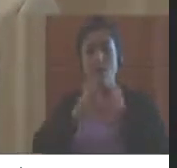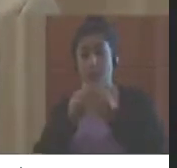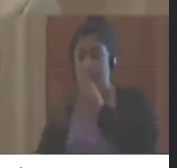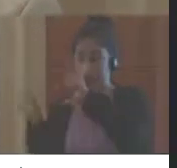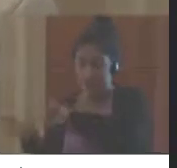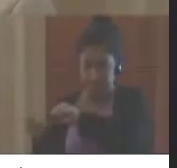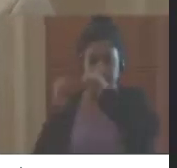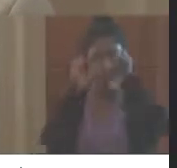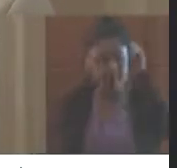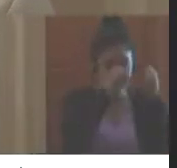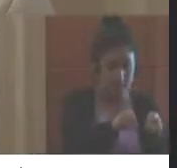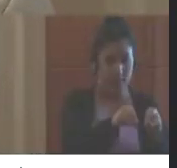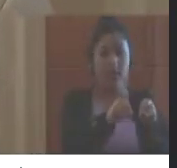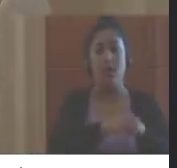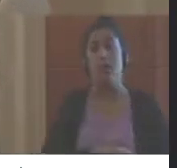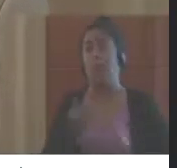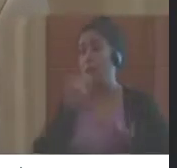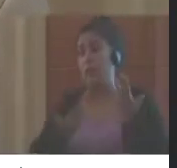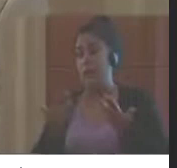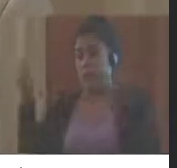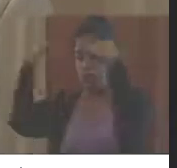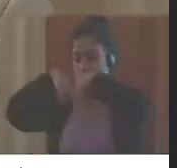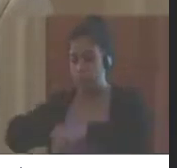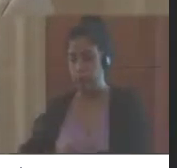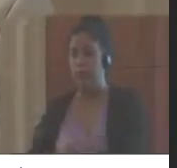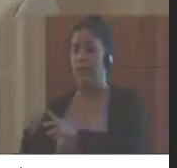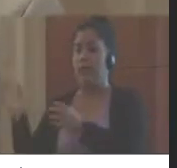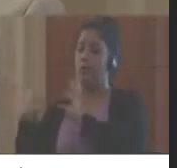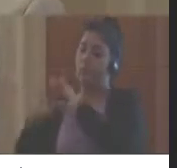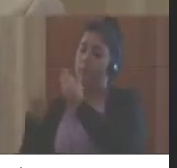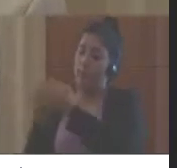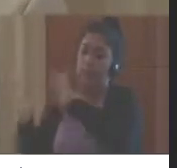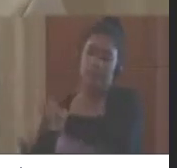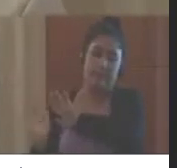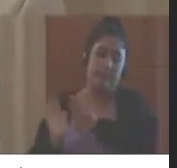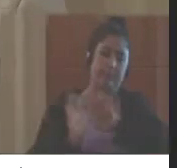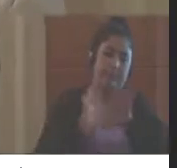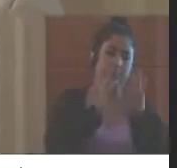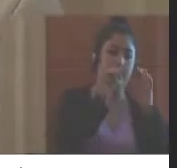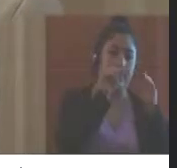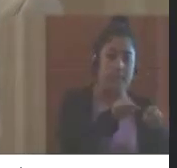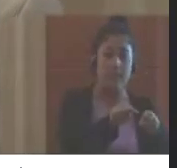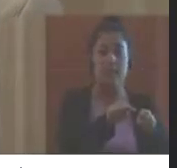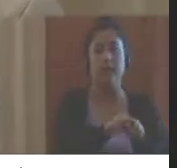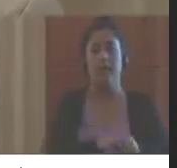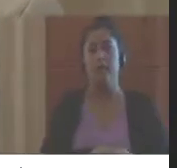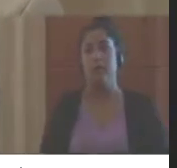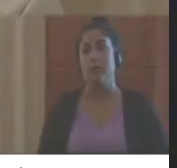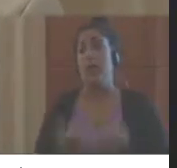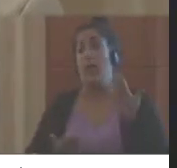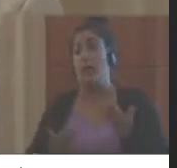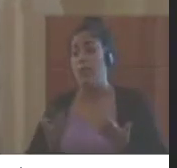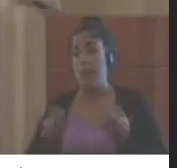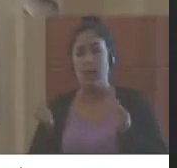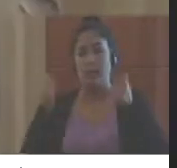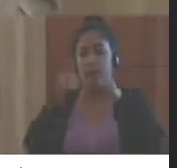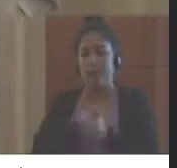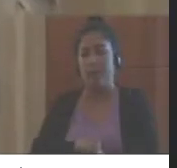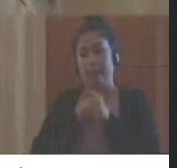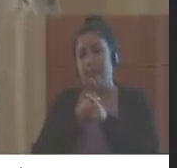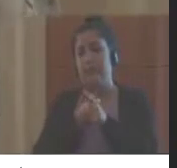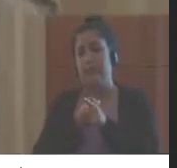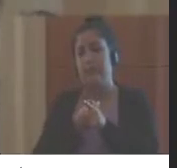that could be used as shelters in the case of a disaster. in the moment of an emergency, the